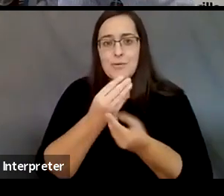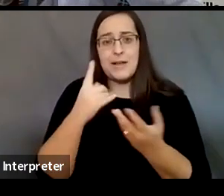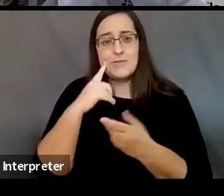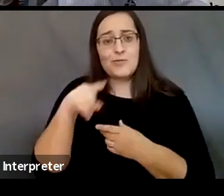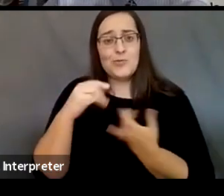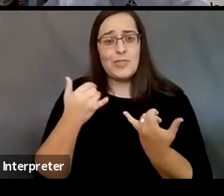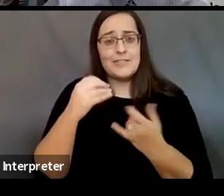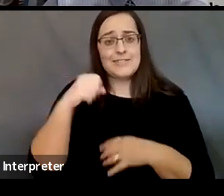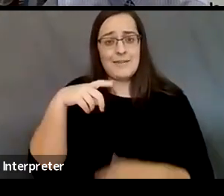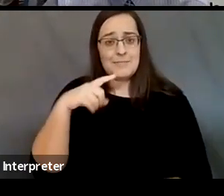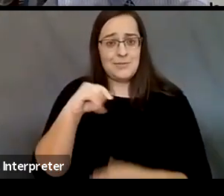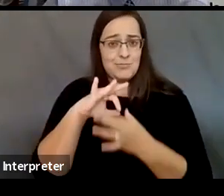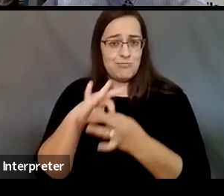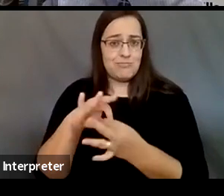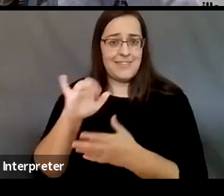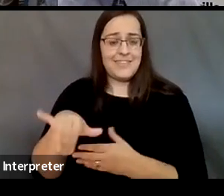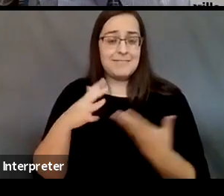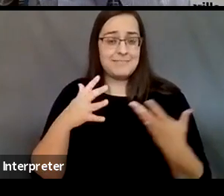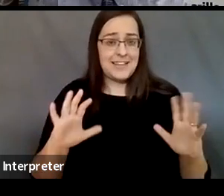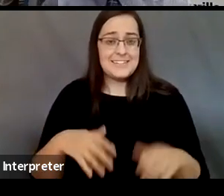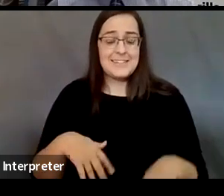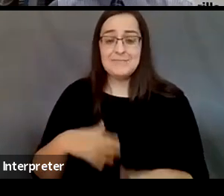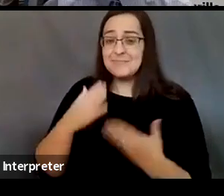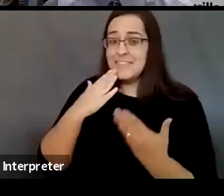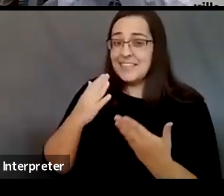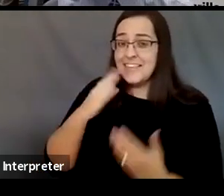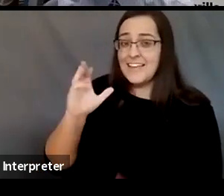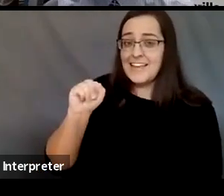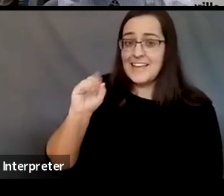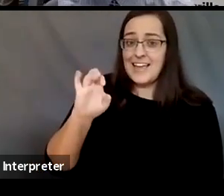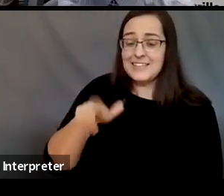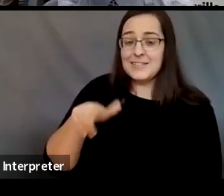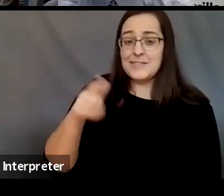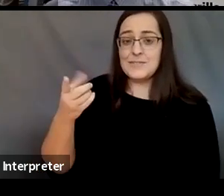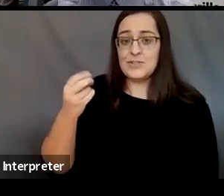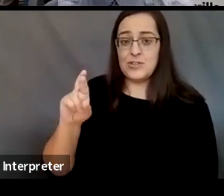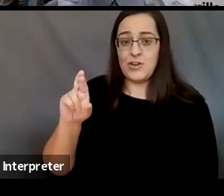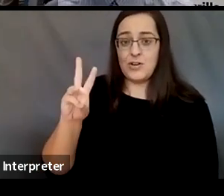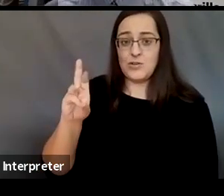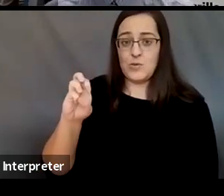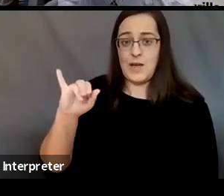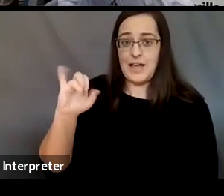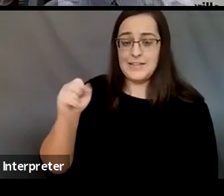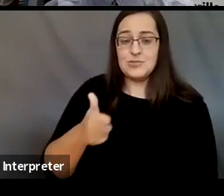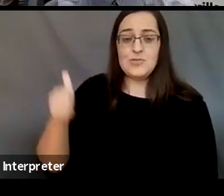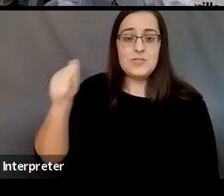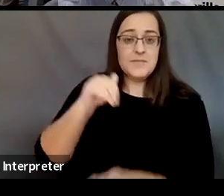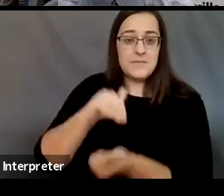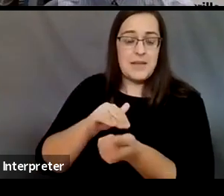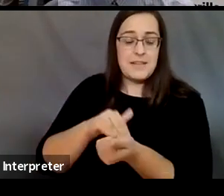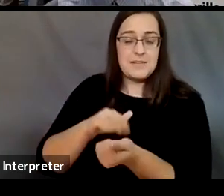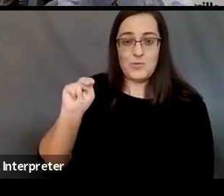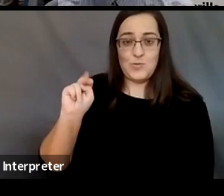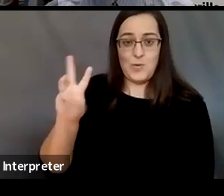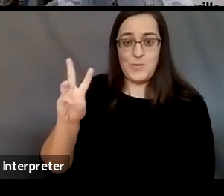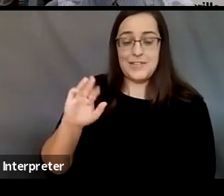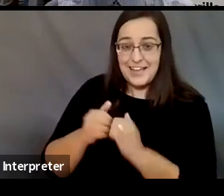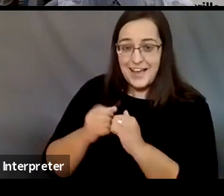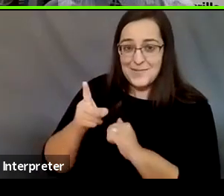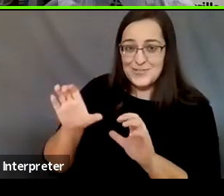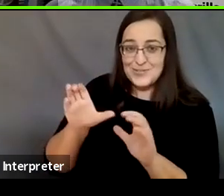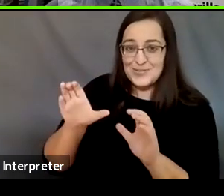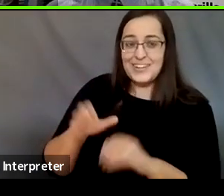today, Dave. Thanks, Casie. Now I'll go to Dr. Brian Weis, Chief Medical Officer for Northwest Texas Hospital. Dr. Weis, how are you